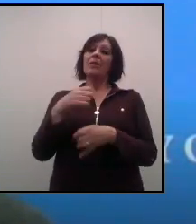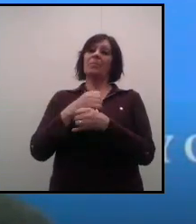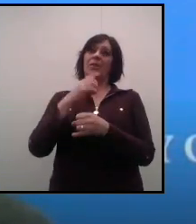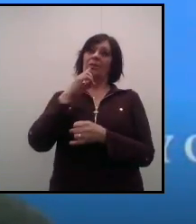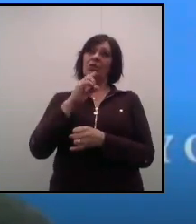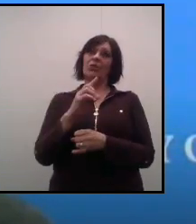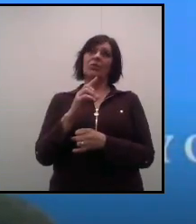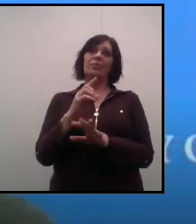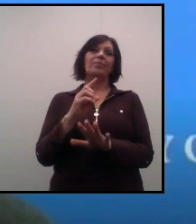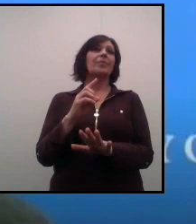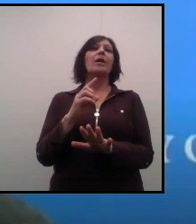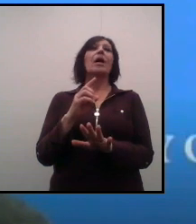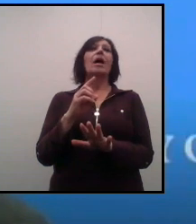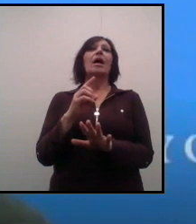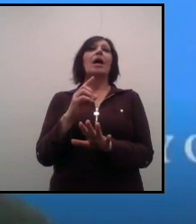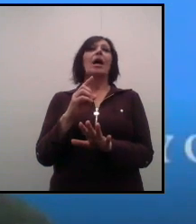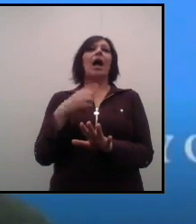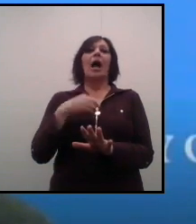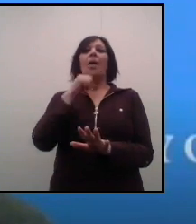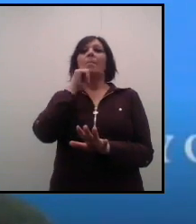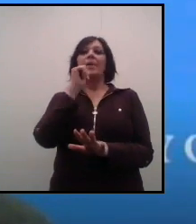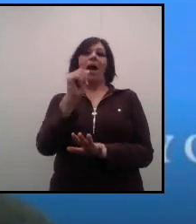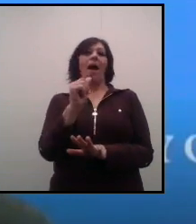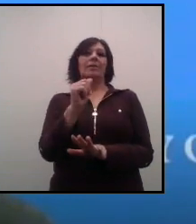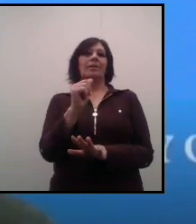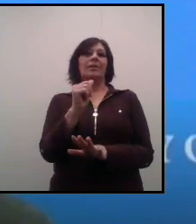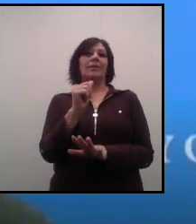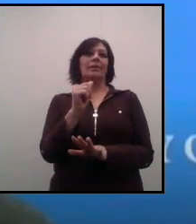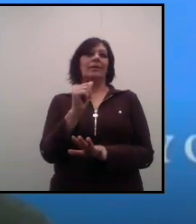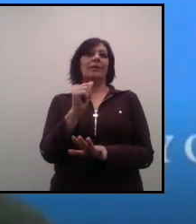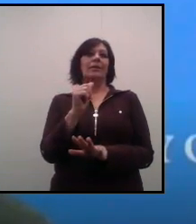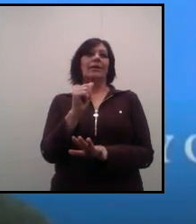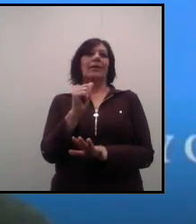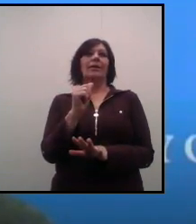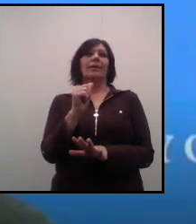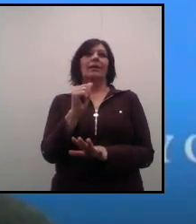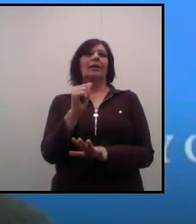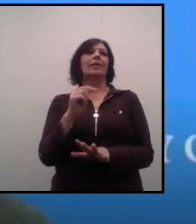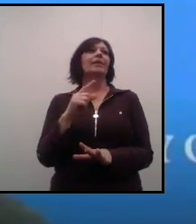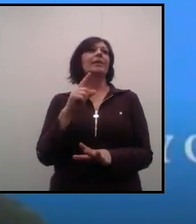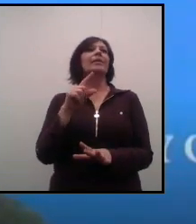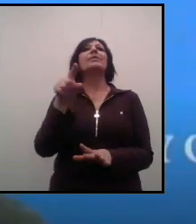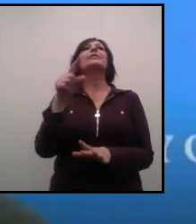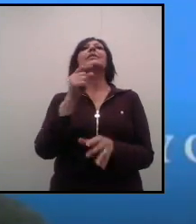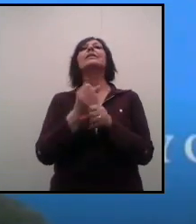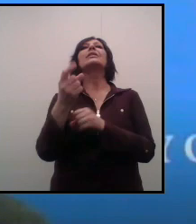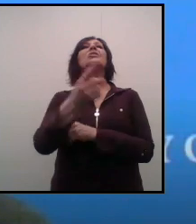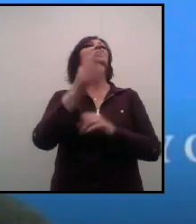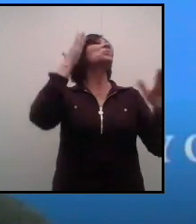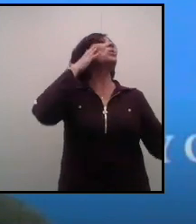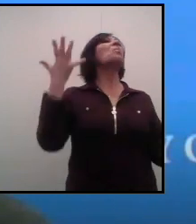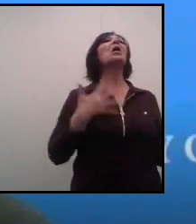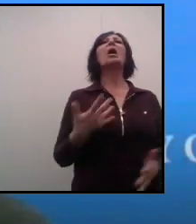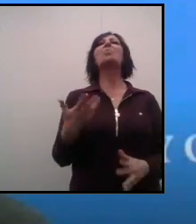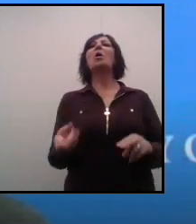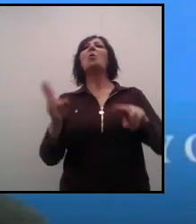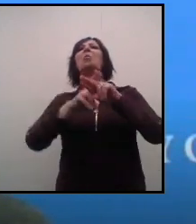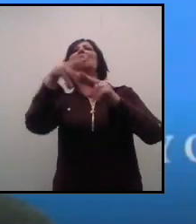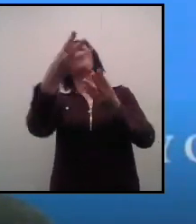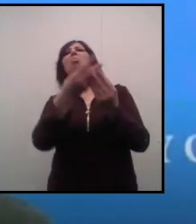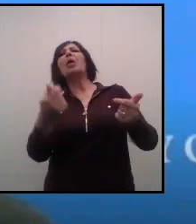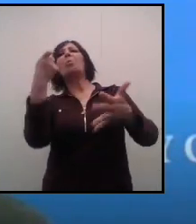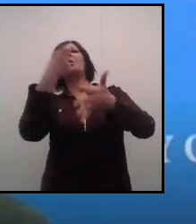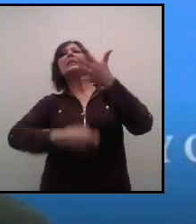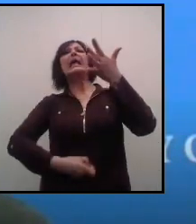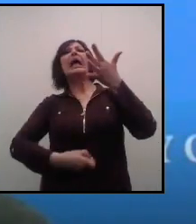ensure that I'm not going to go back to the public at a time of crisis next year and say, well, you know what, we're going to raise your property taxes to